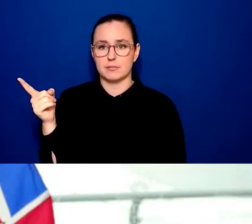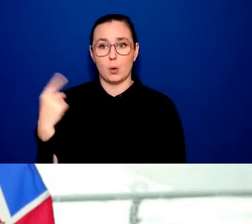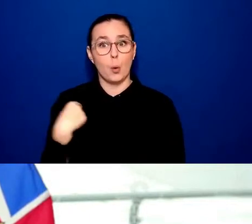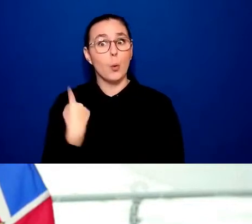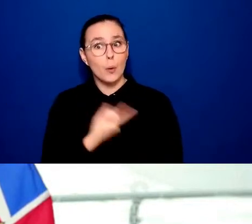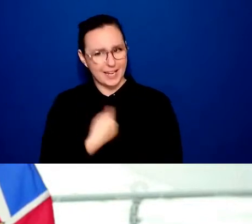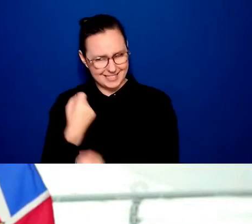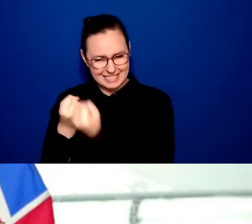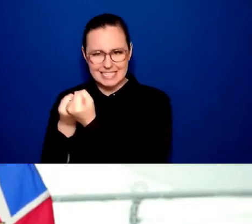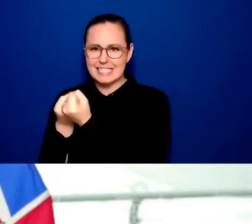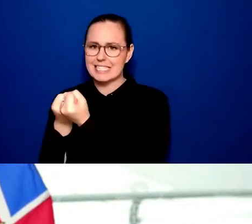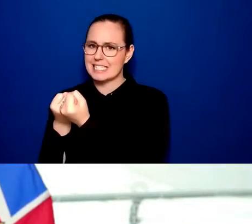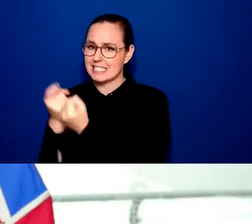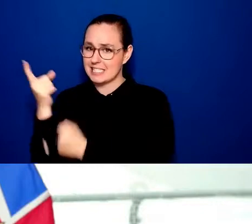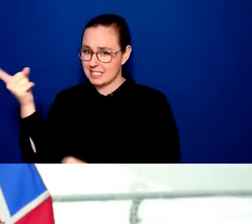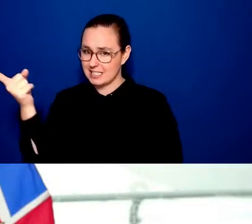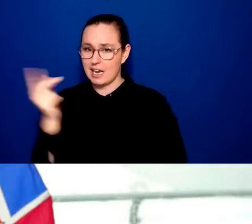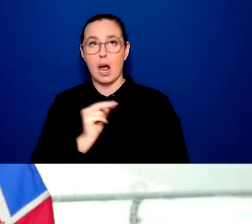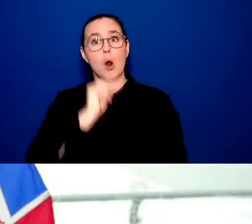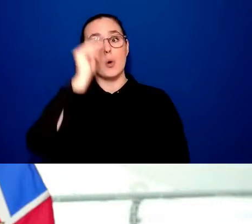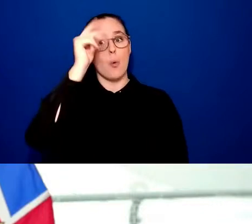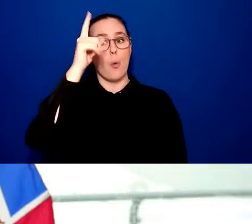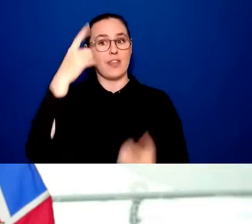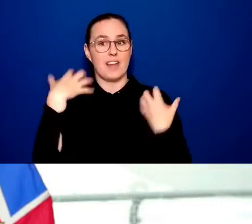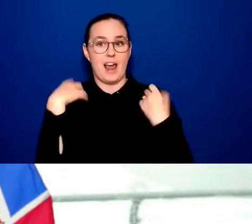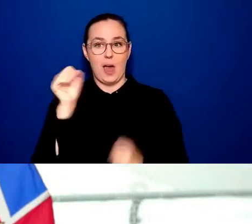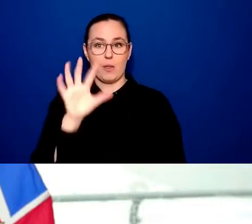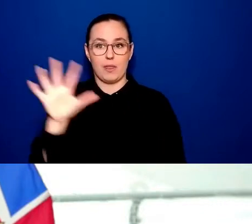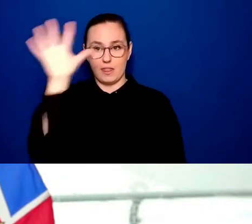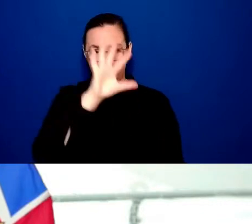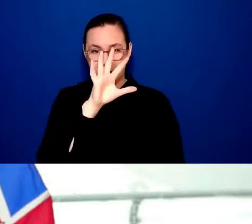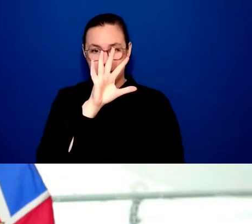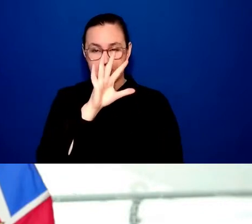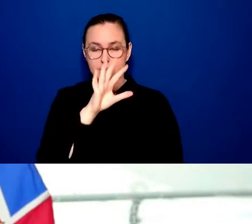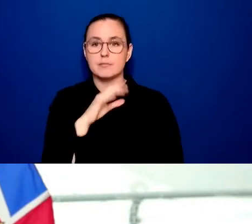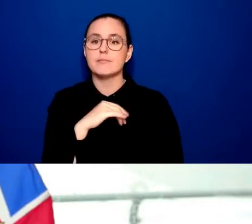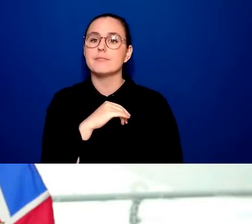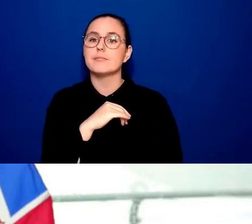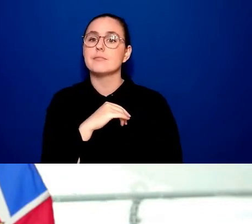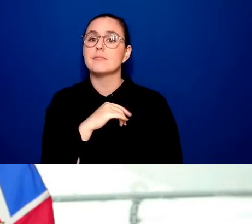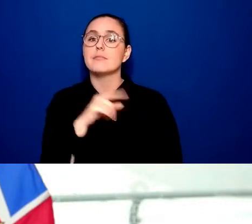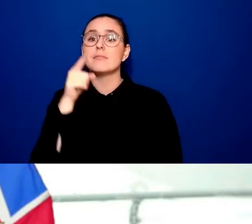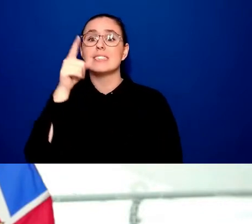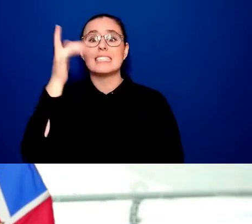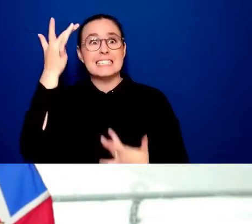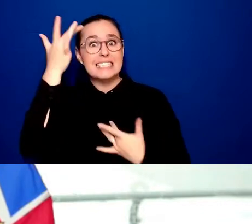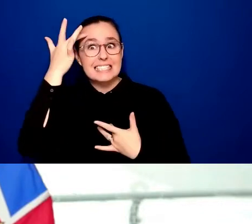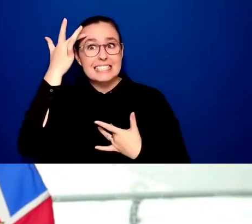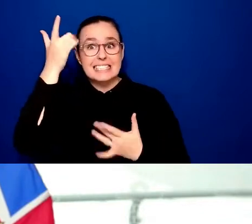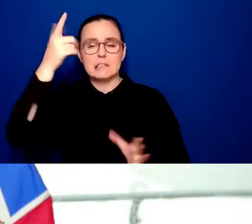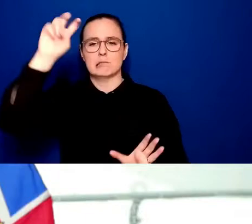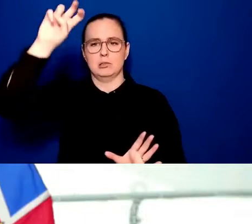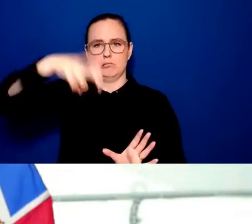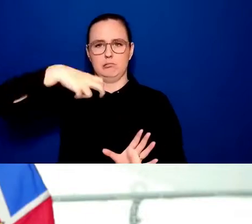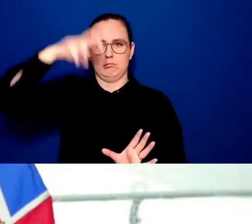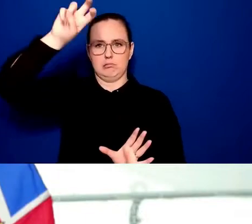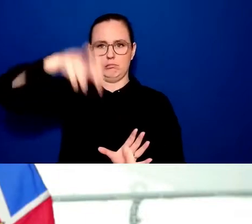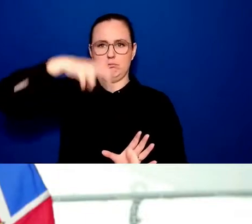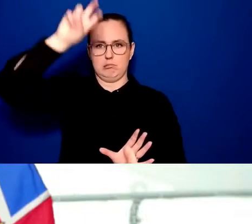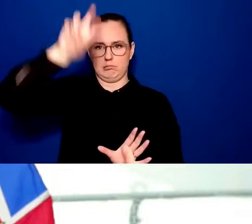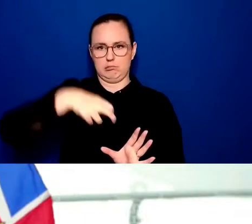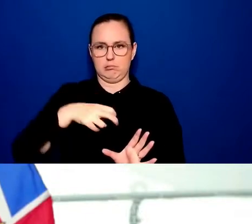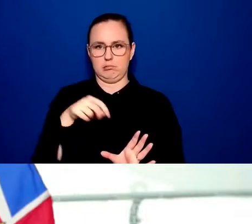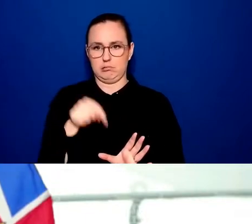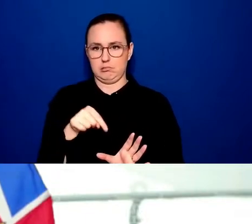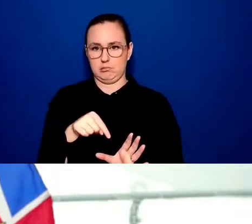Northern Health Authority by transferring critical care patients and ensuring that the Northern Health System, which is facing the highest